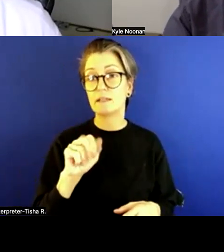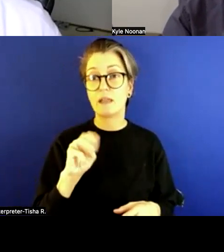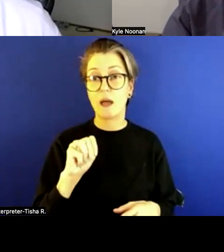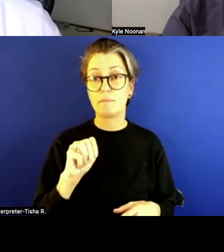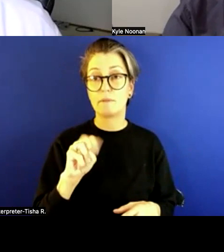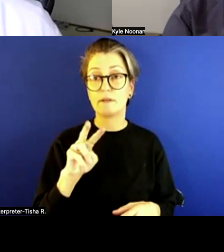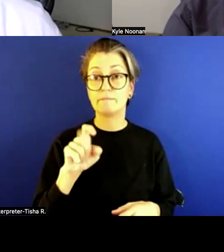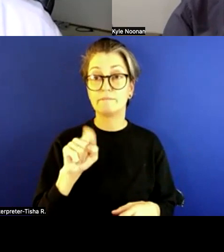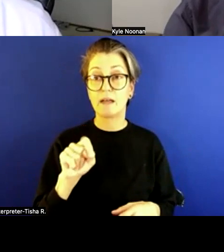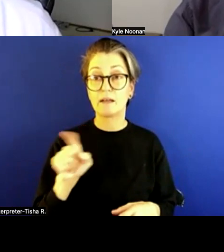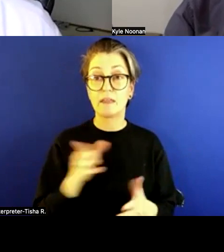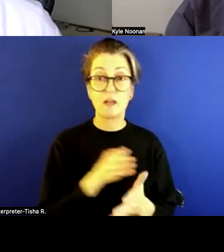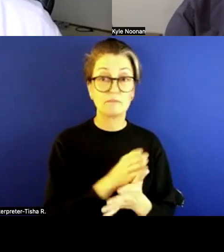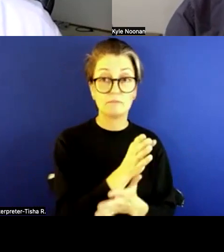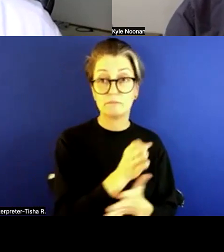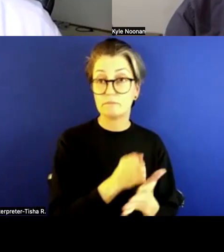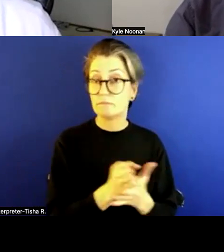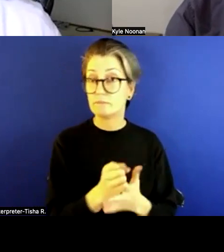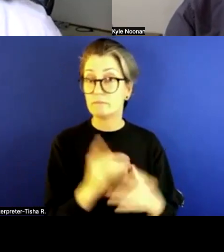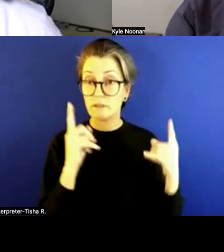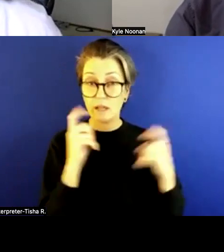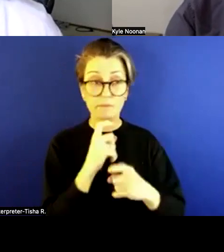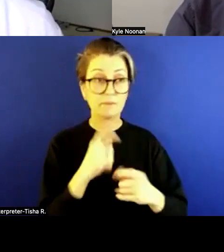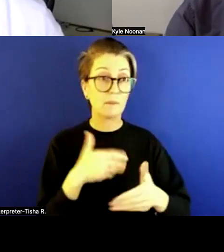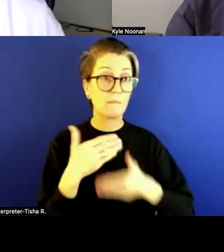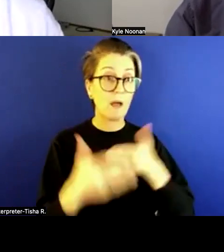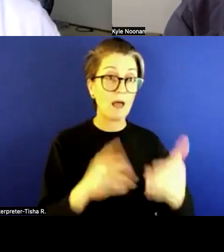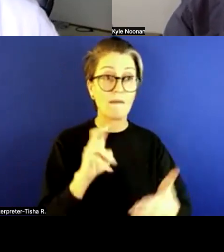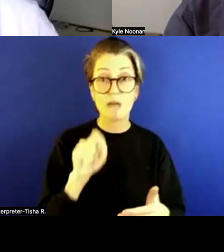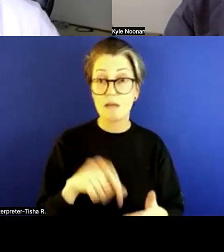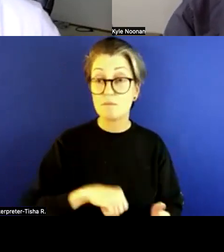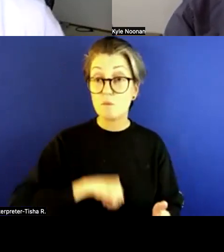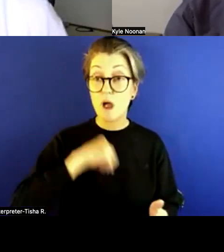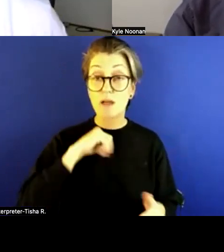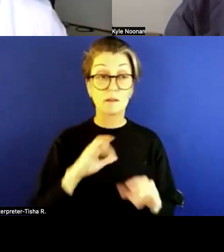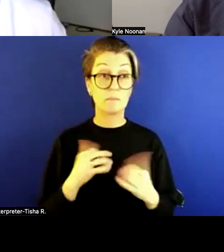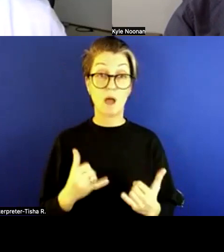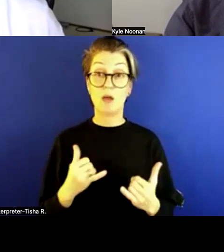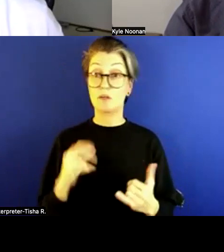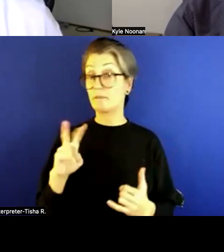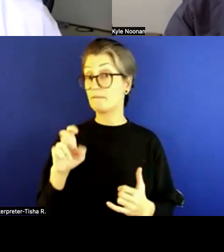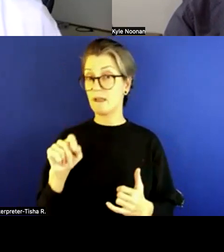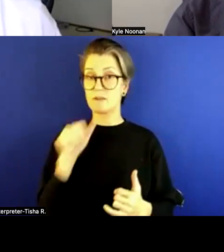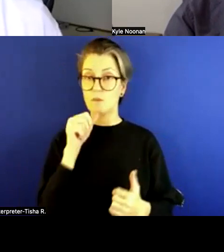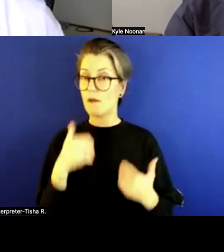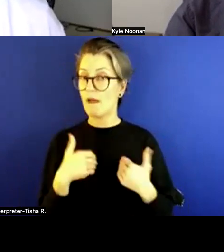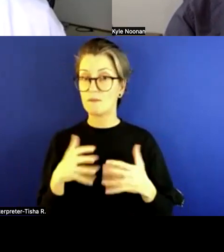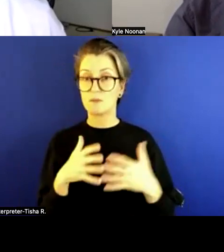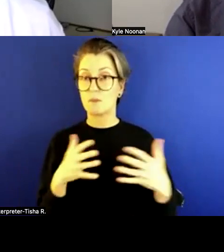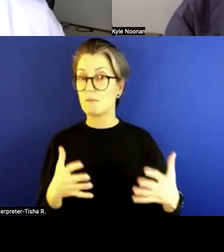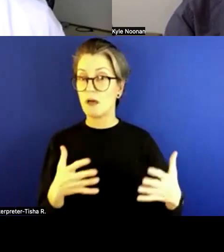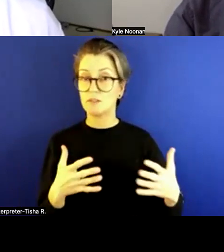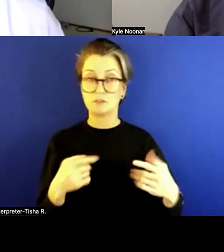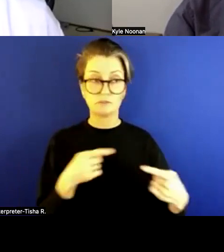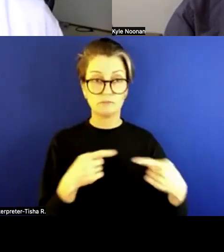trajectories and processes when it comes to veteran pride, whereas modern veterans don't have as much often when it comes to